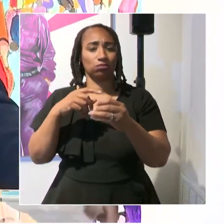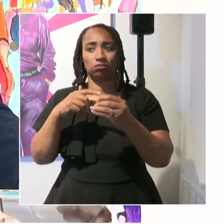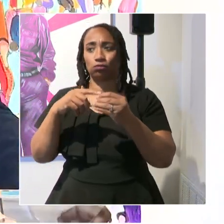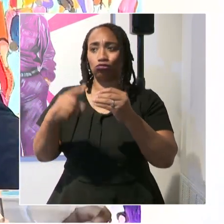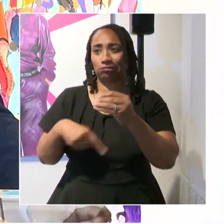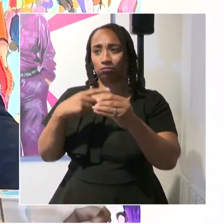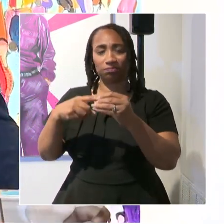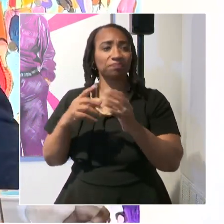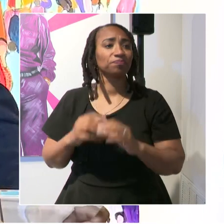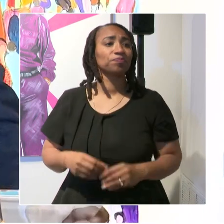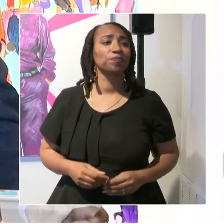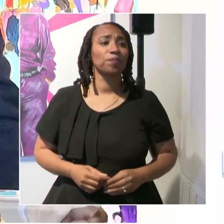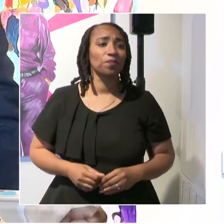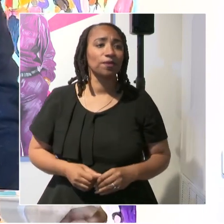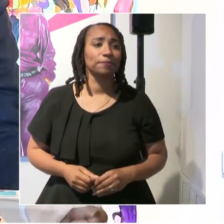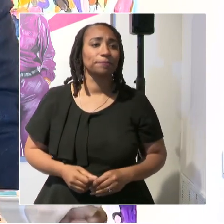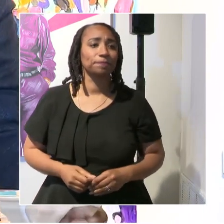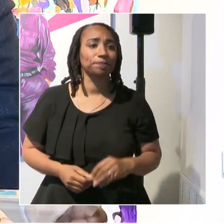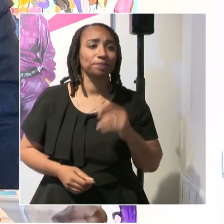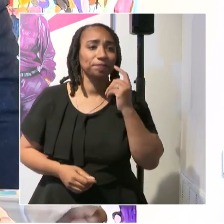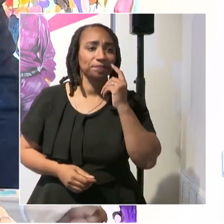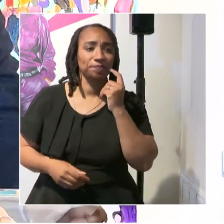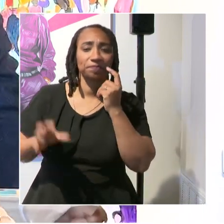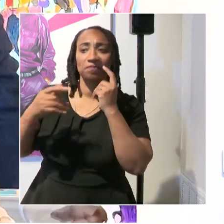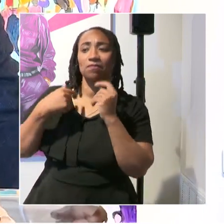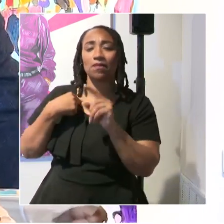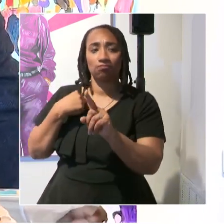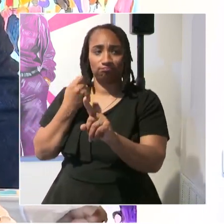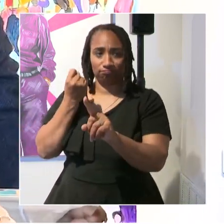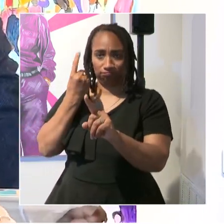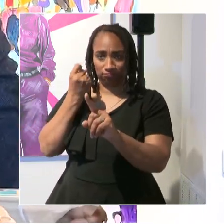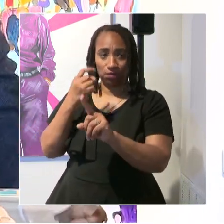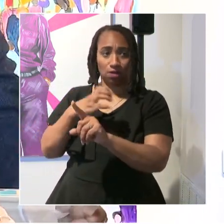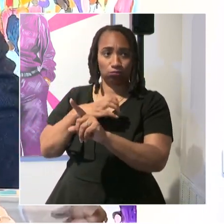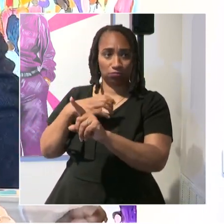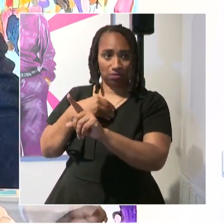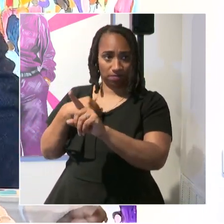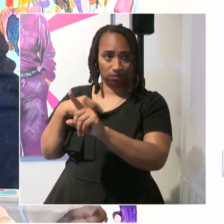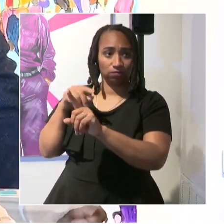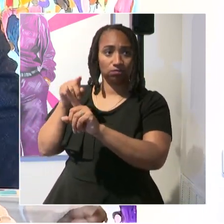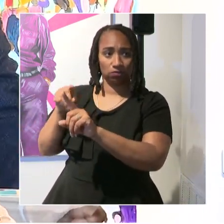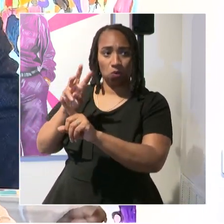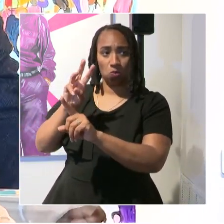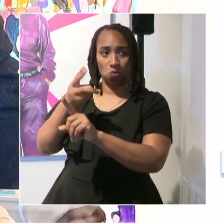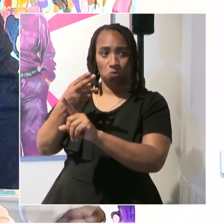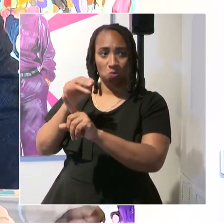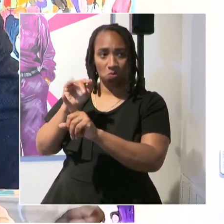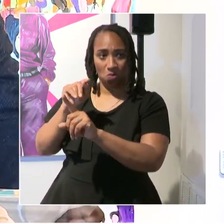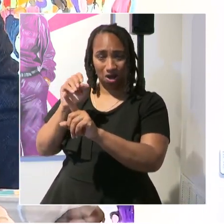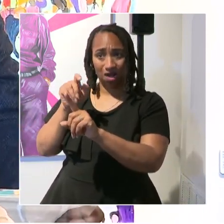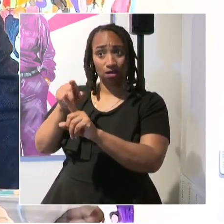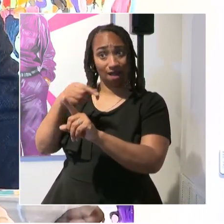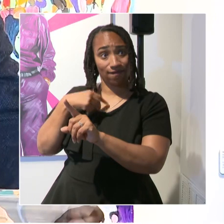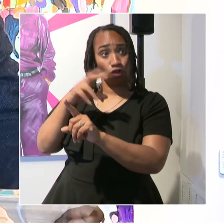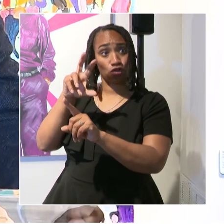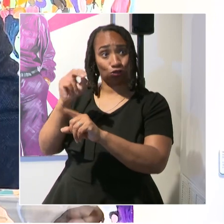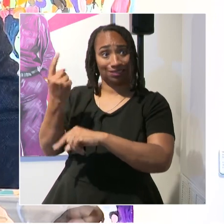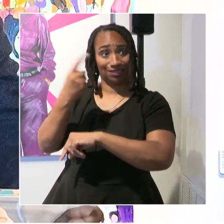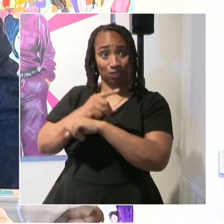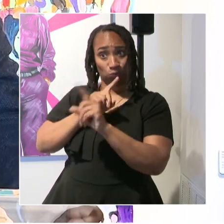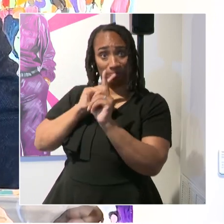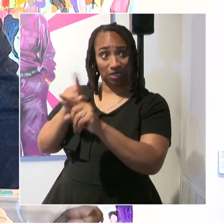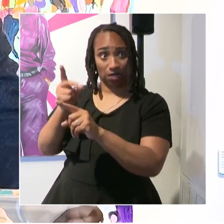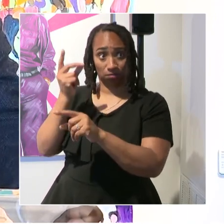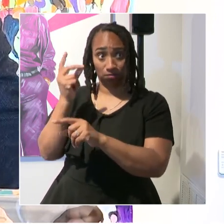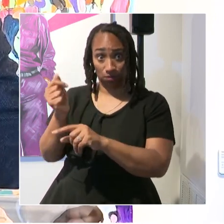It's my understanding that the Councilmember White has now 30 days to respond to the report. Is your committee able to